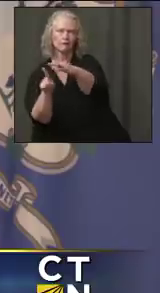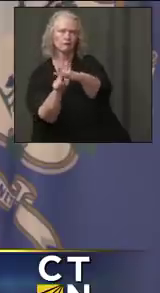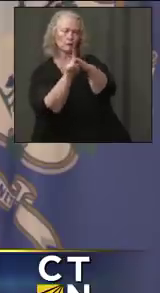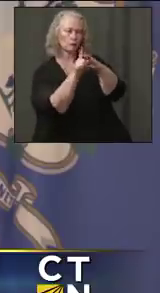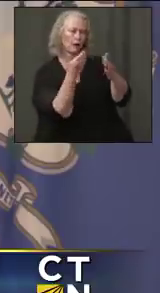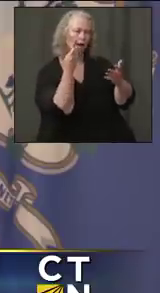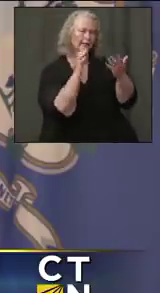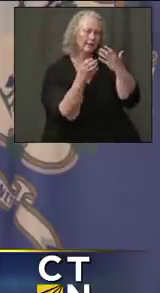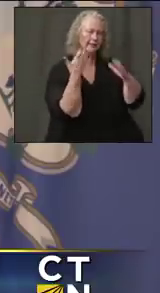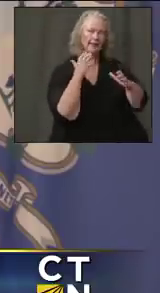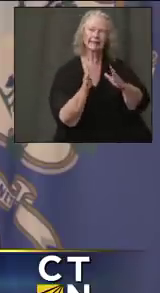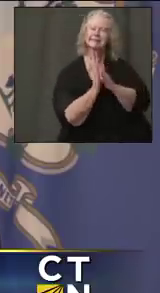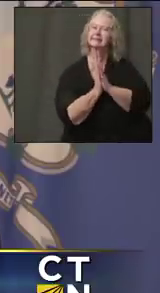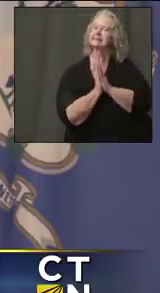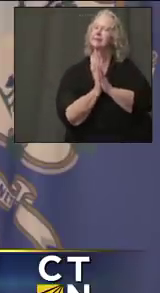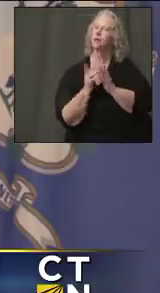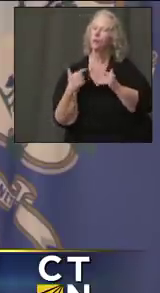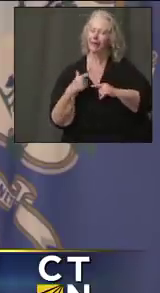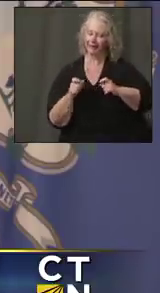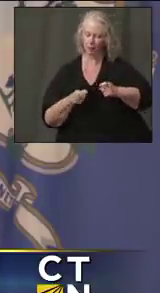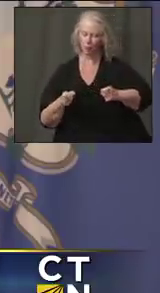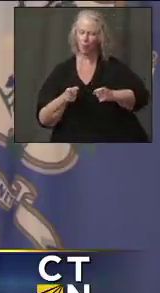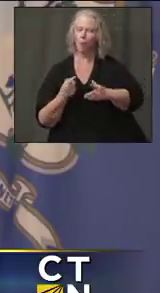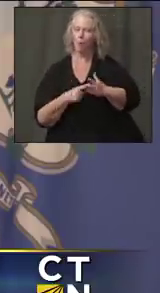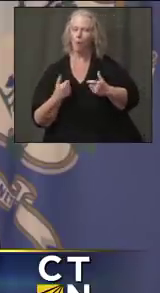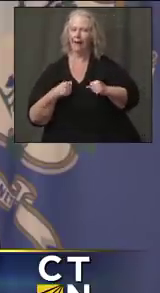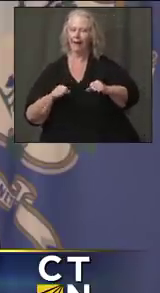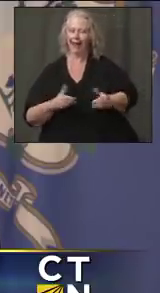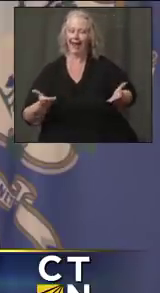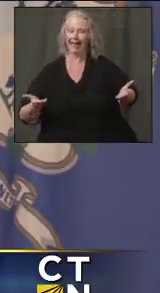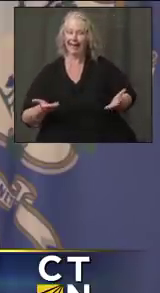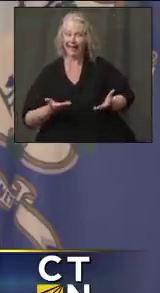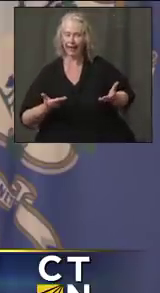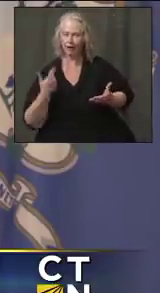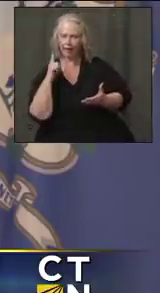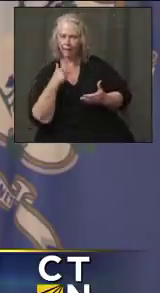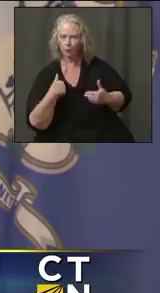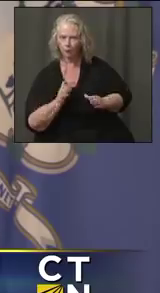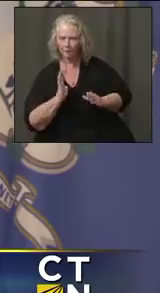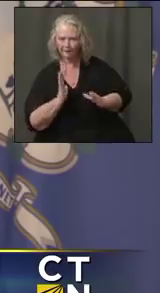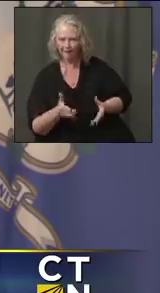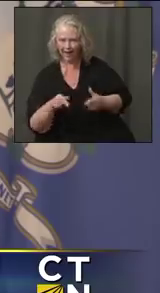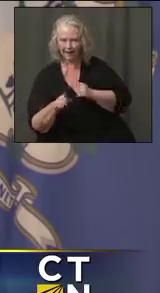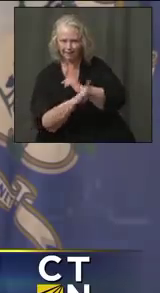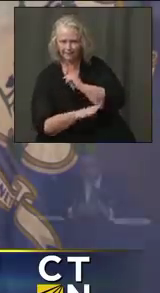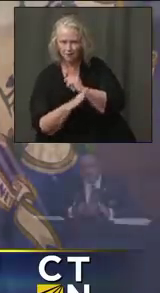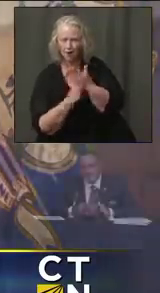rest of the country. Let's control what we can control. I think we're going to be okay this fall. Thanks, everybody.